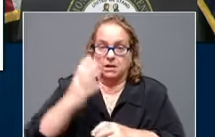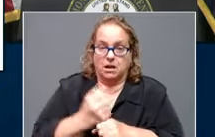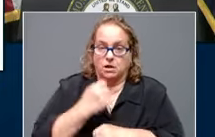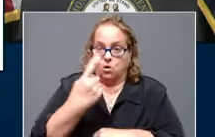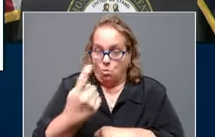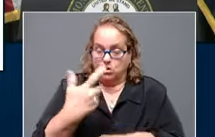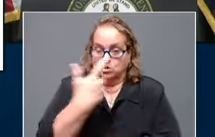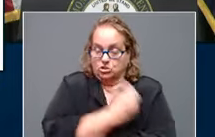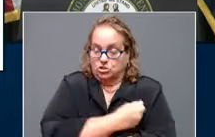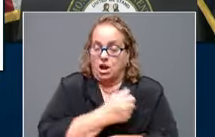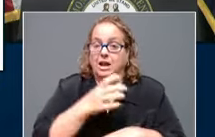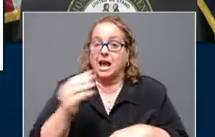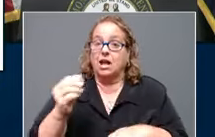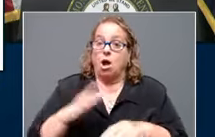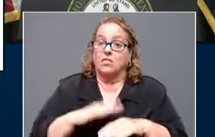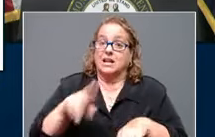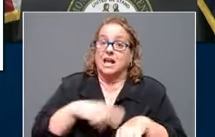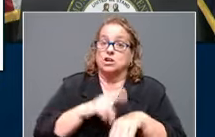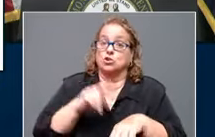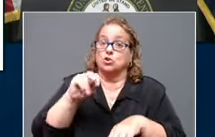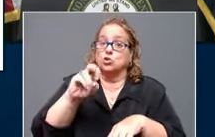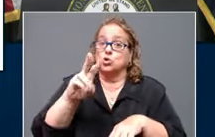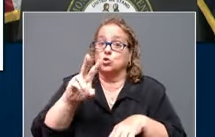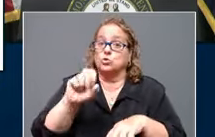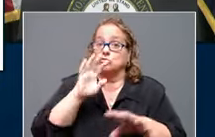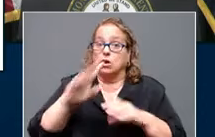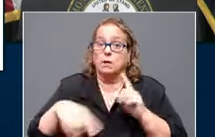now this amount of people have at least some